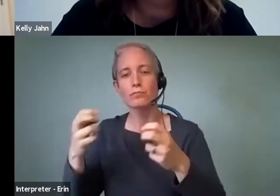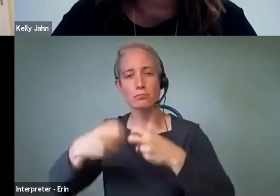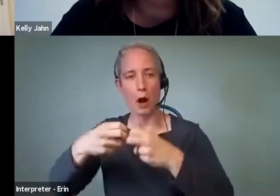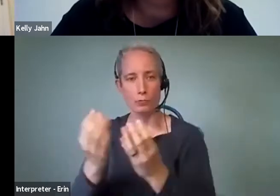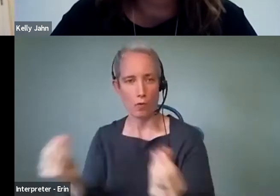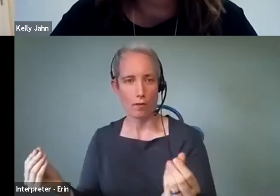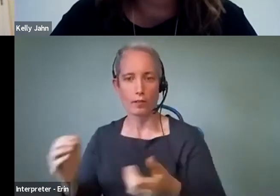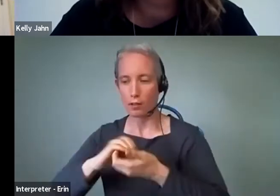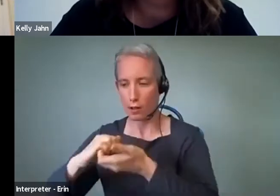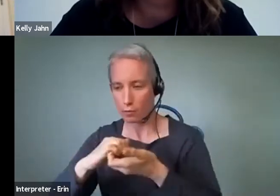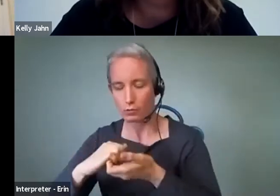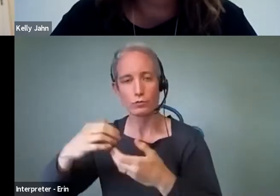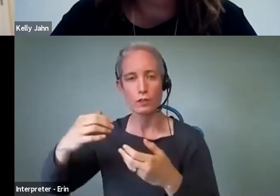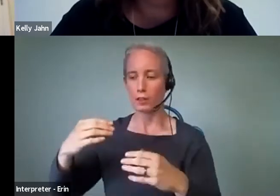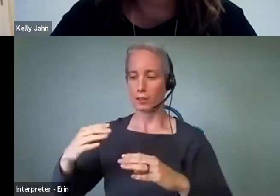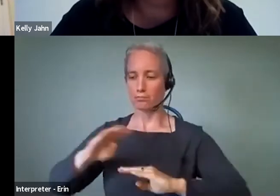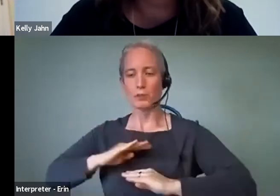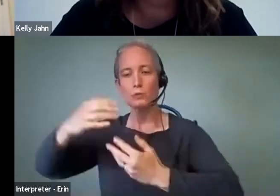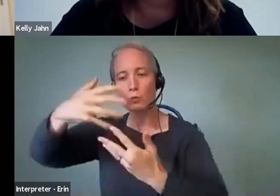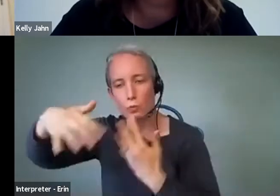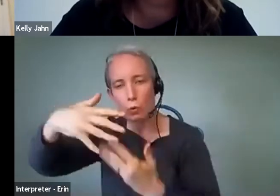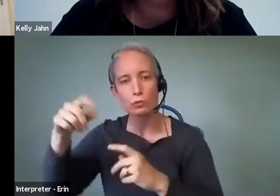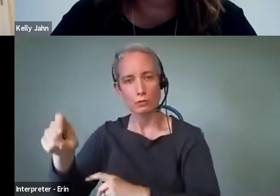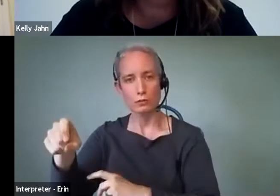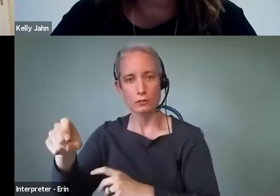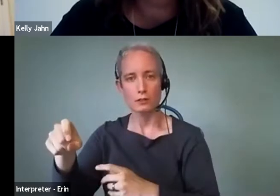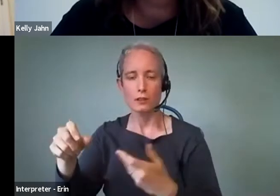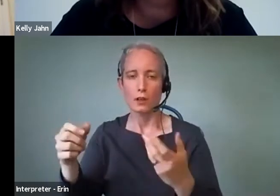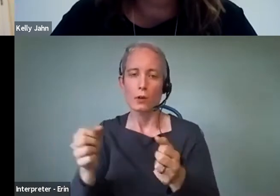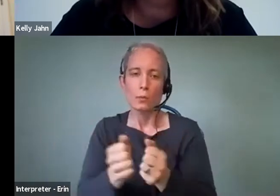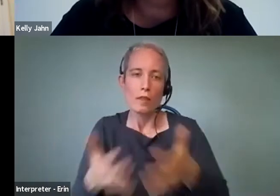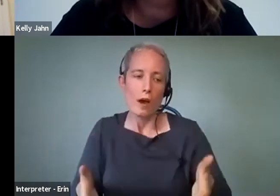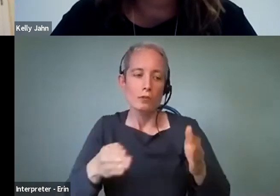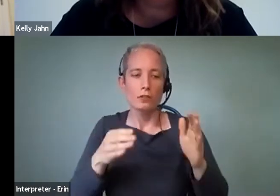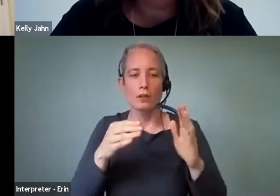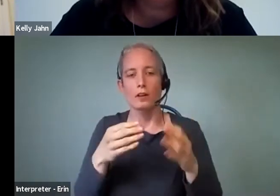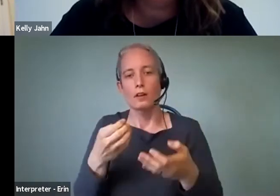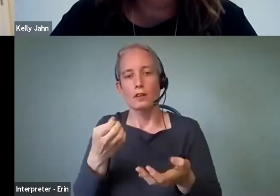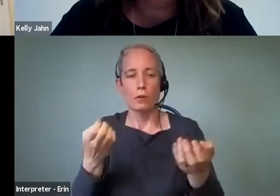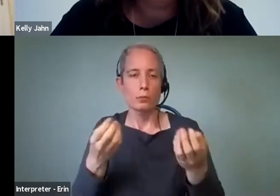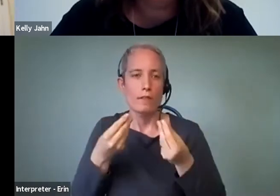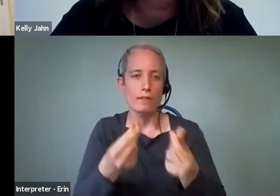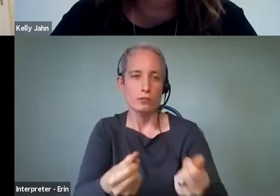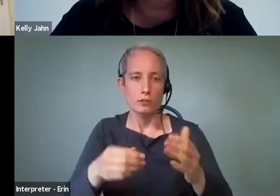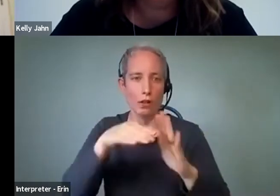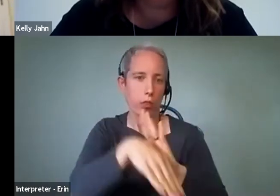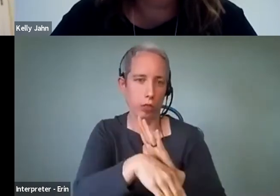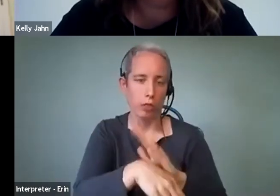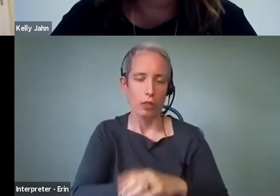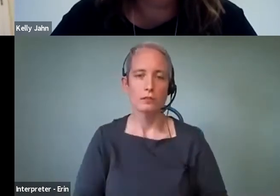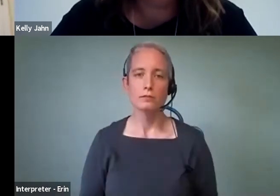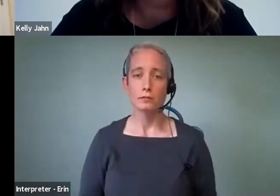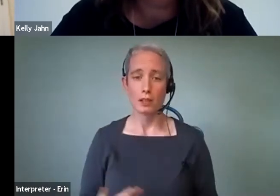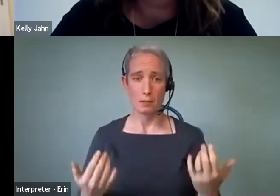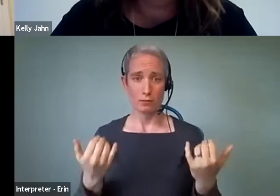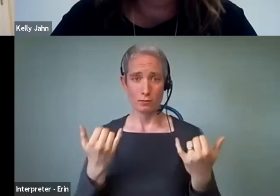and social needs, without really focusing so much on efficiency. I mean, we don't talk to people who are more than 6 feet apart from